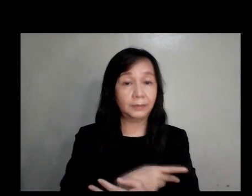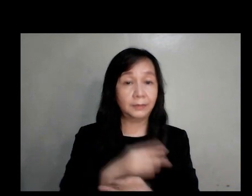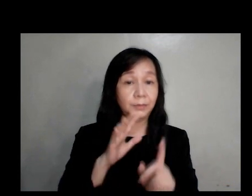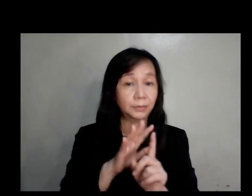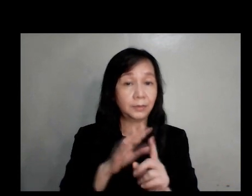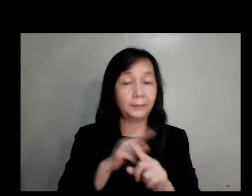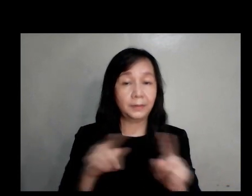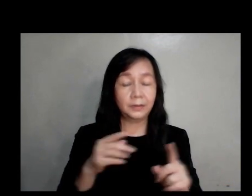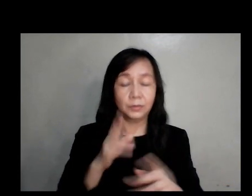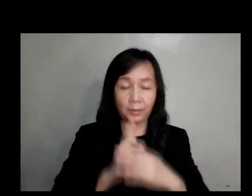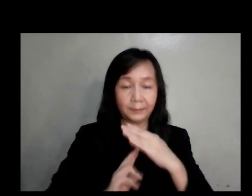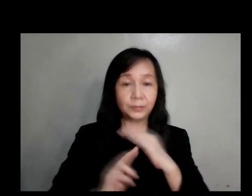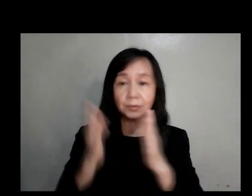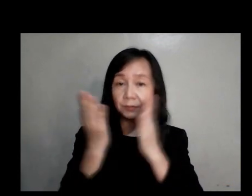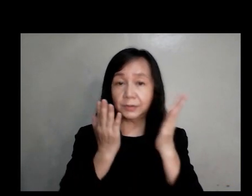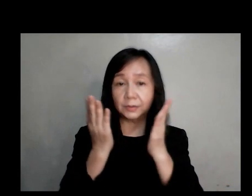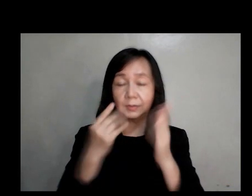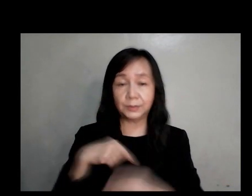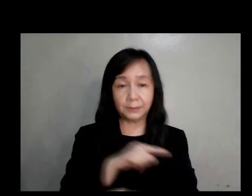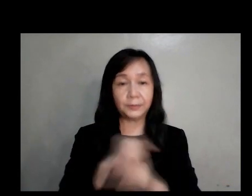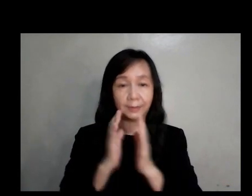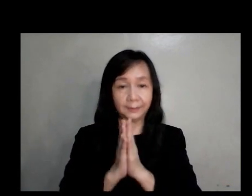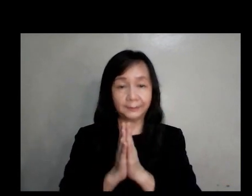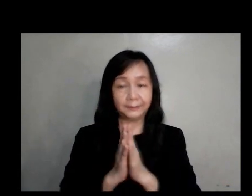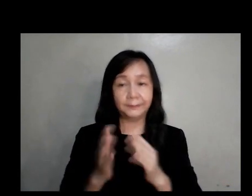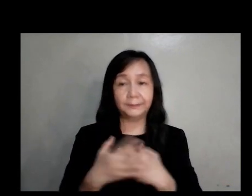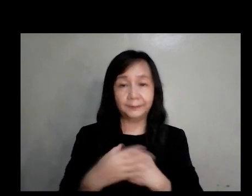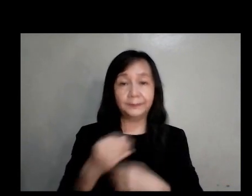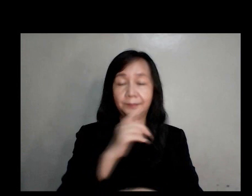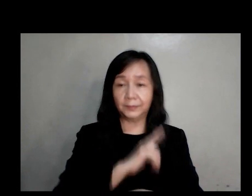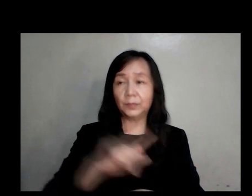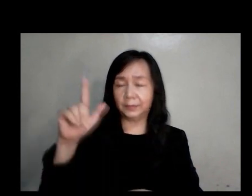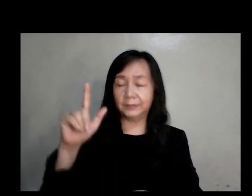and prestige, but by humble service. We pray.